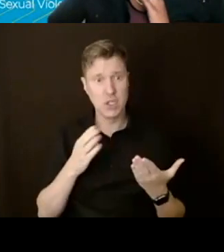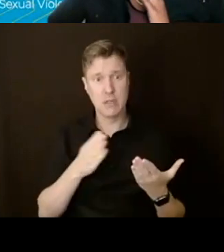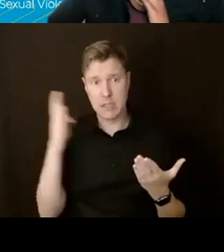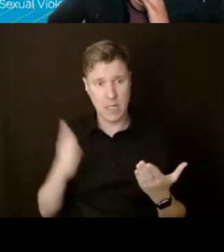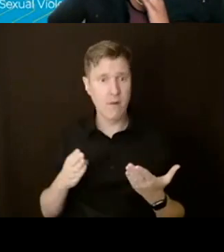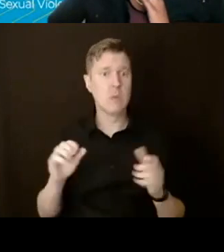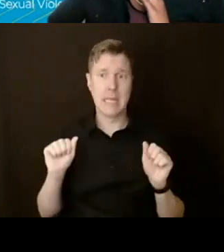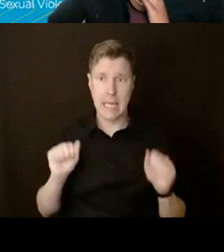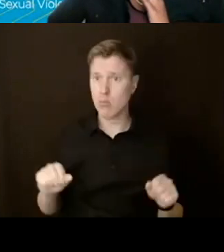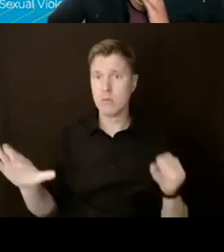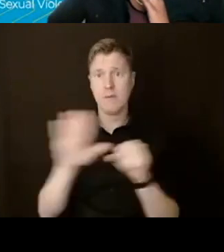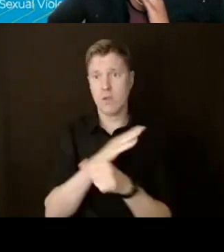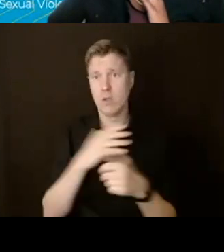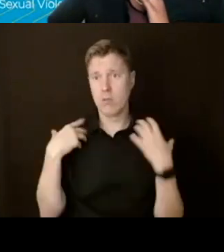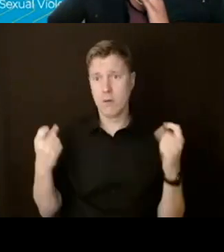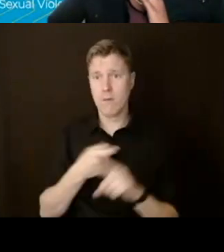that.